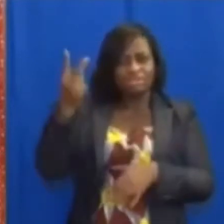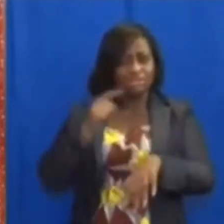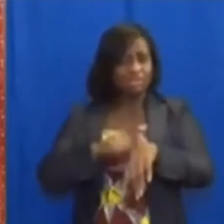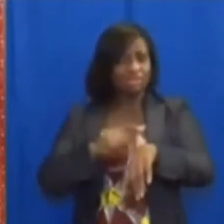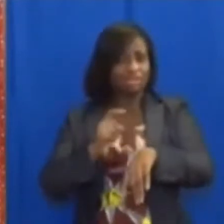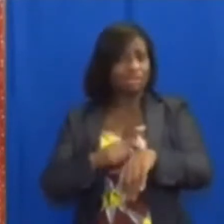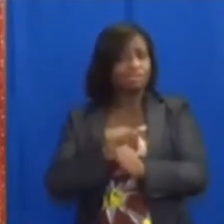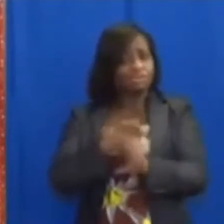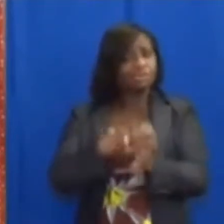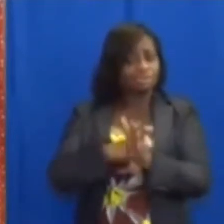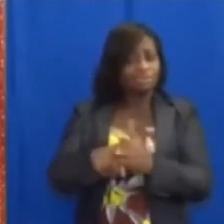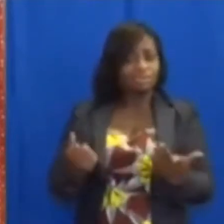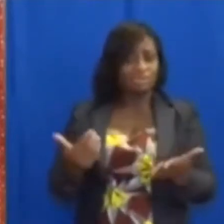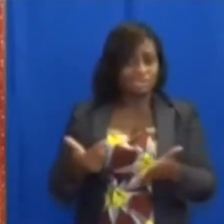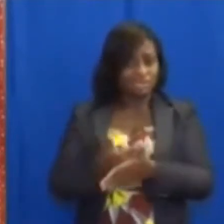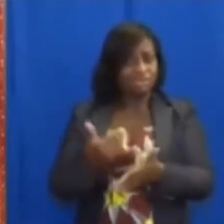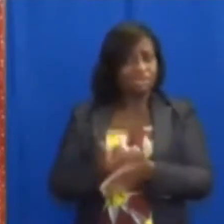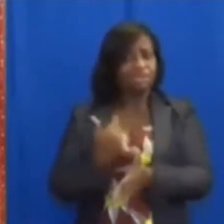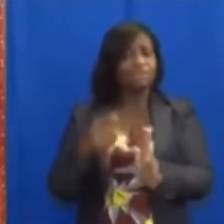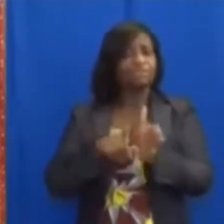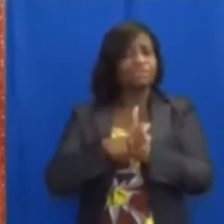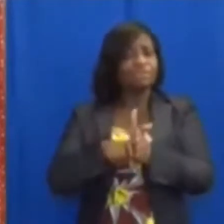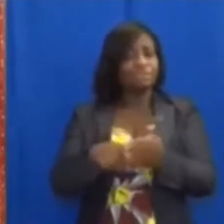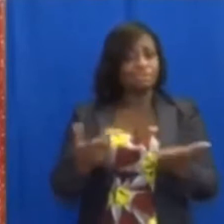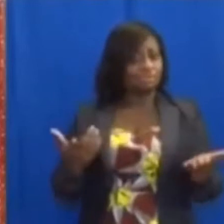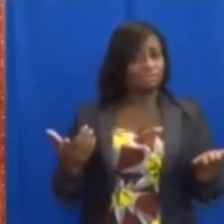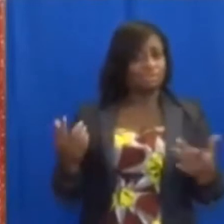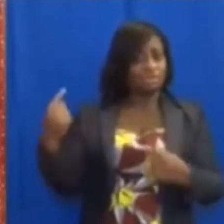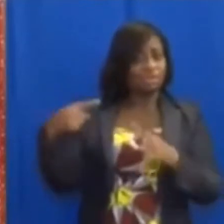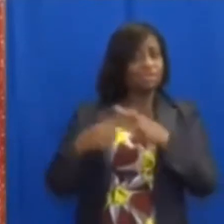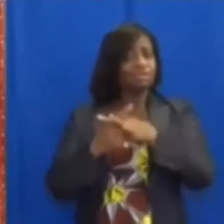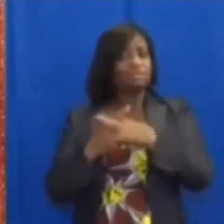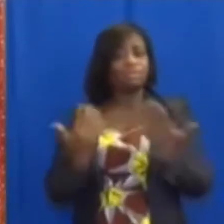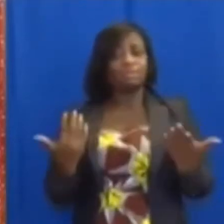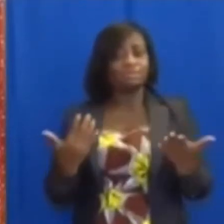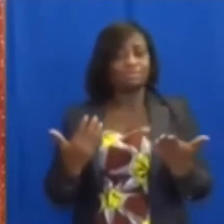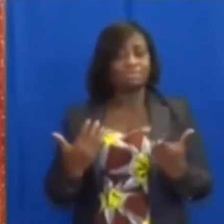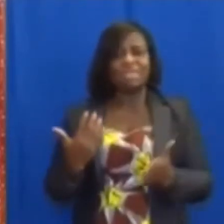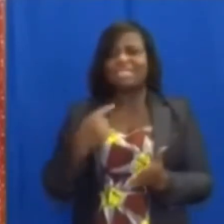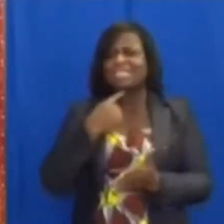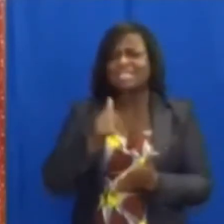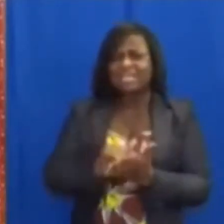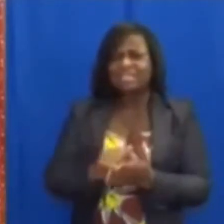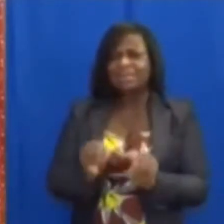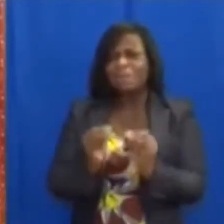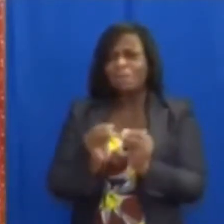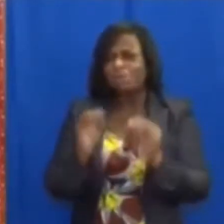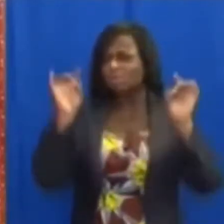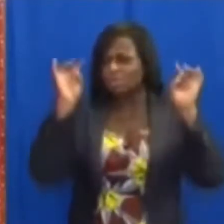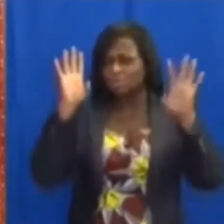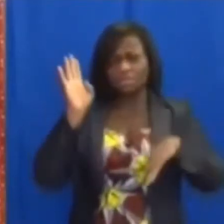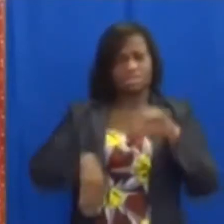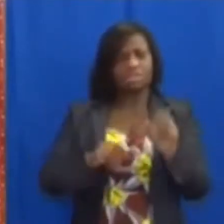of infections and the new variant of the virus, which is said to be more